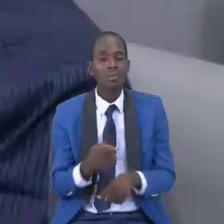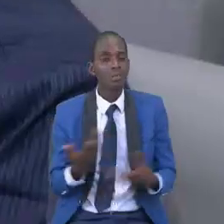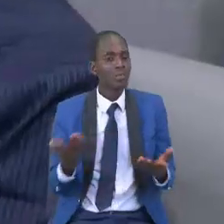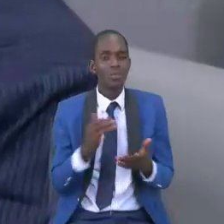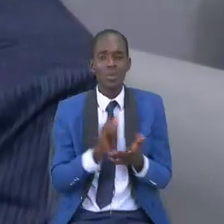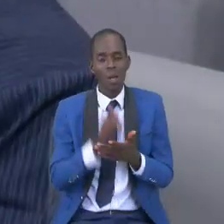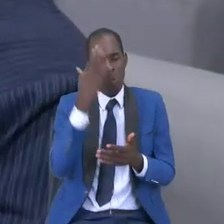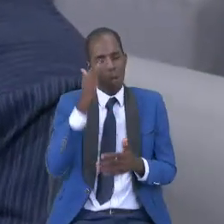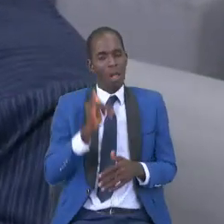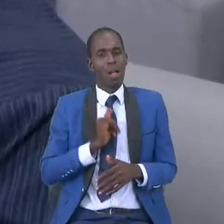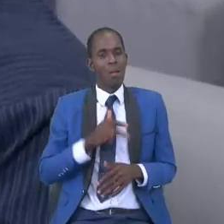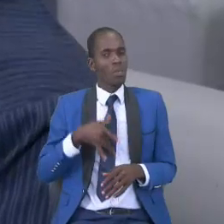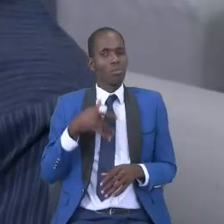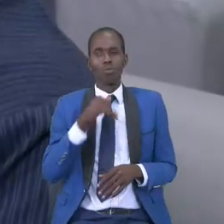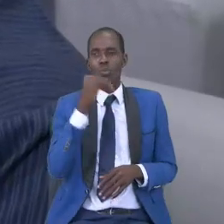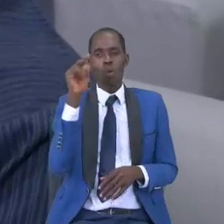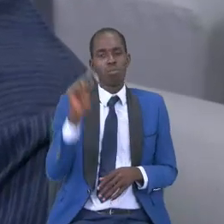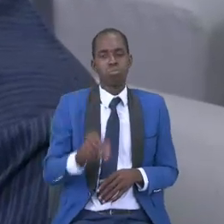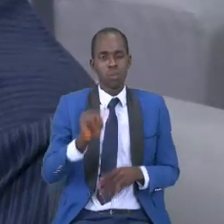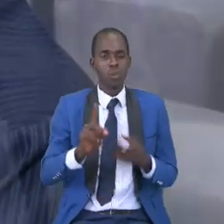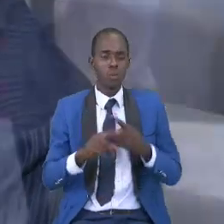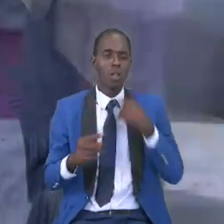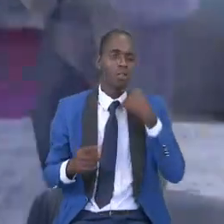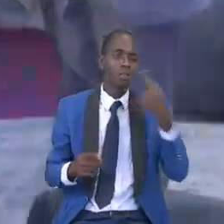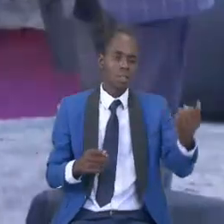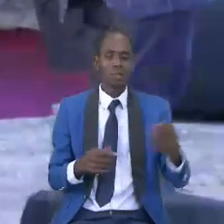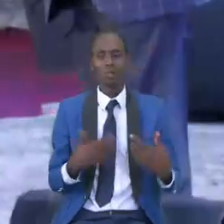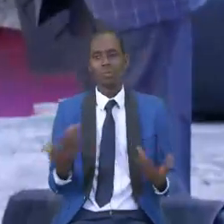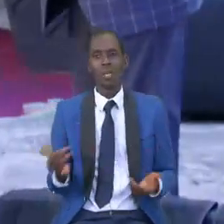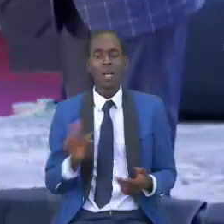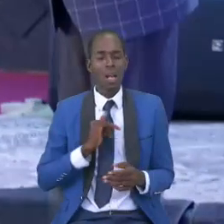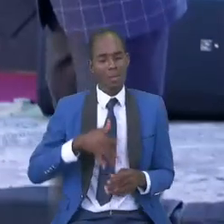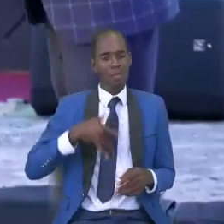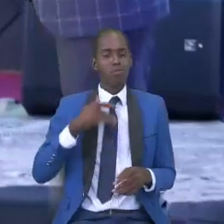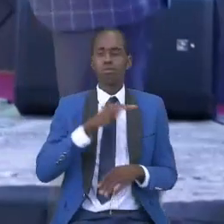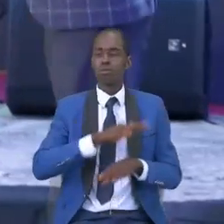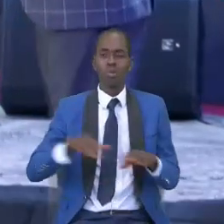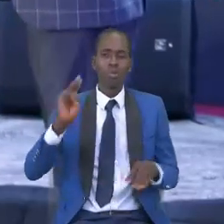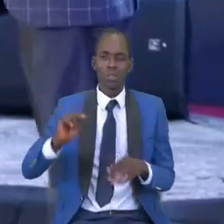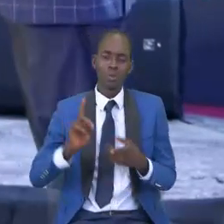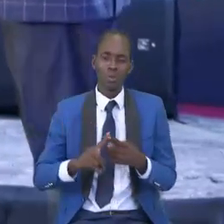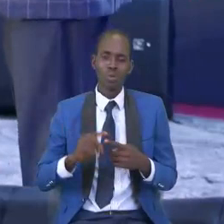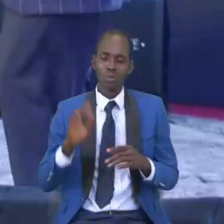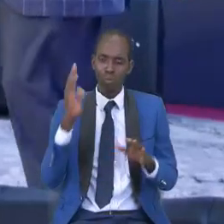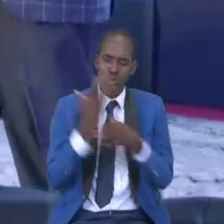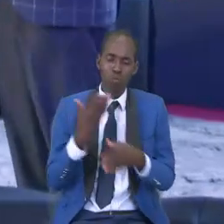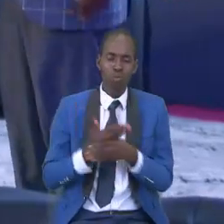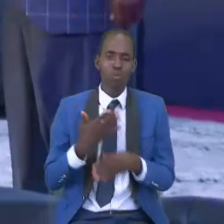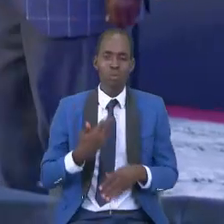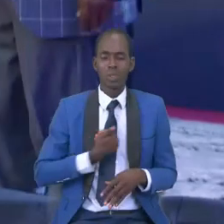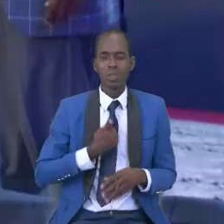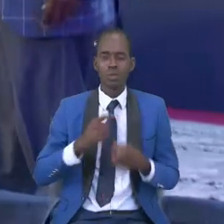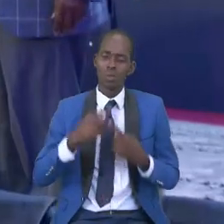just waste my time. I waste my breath. And I waste my, you know, precious skill on that person. That's